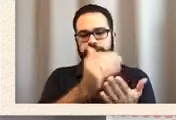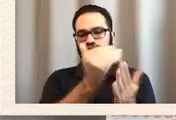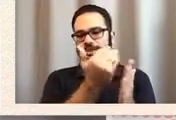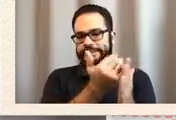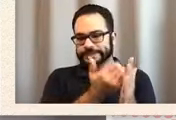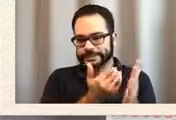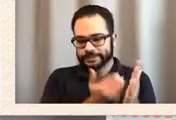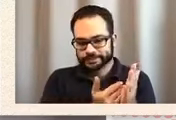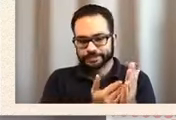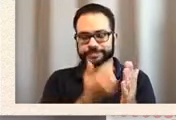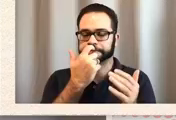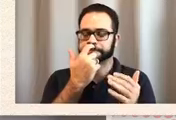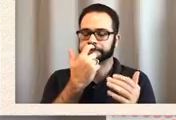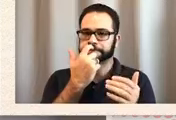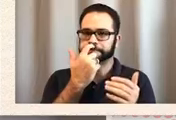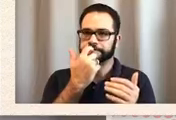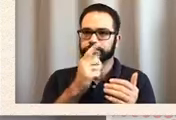that